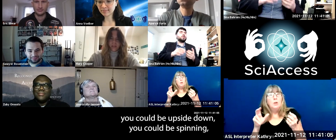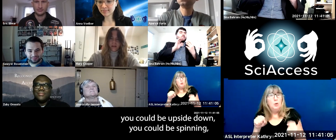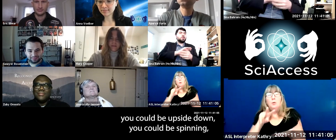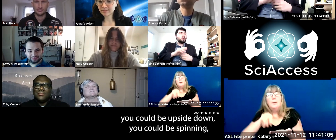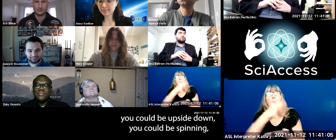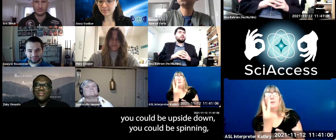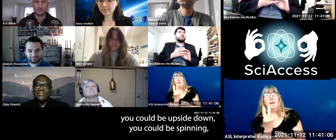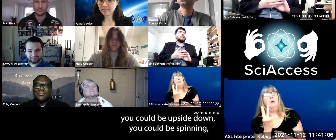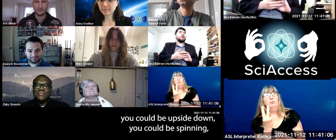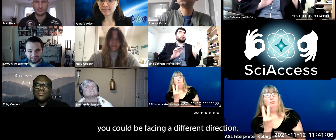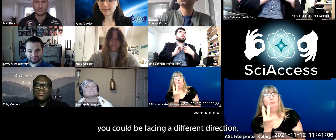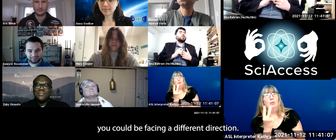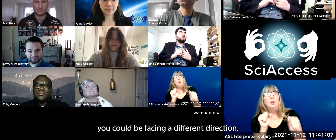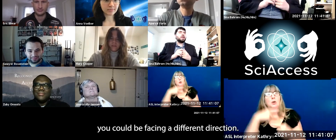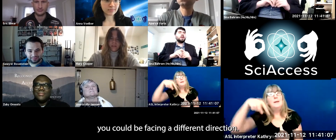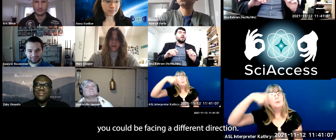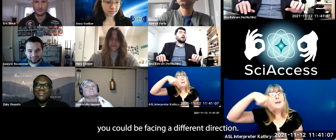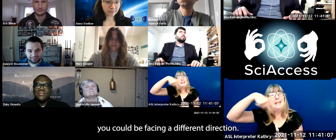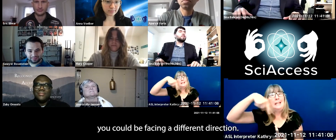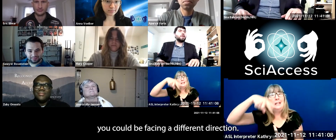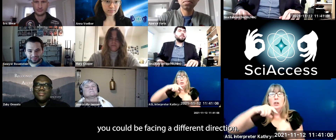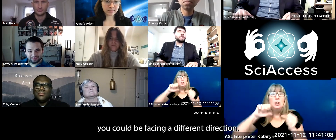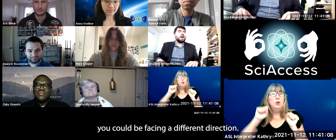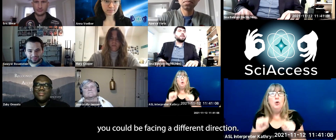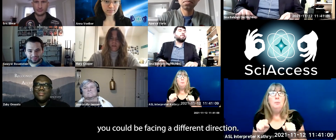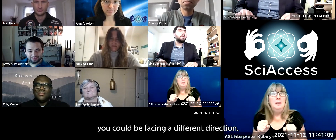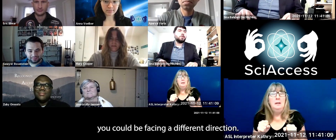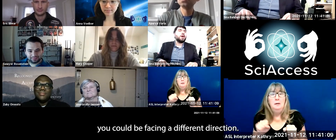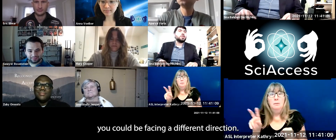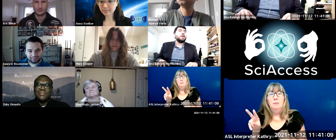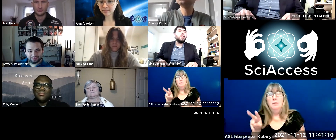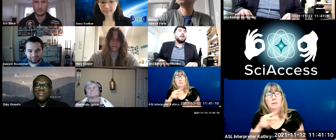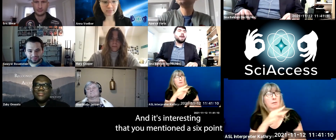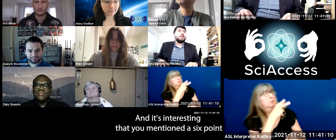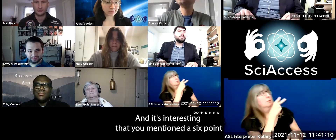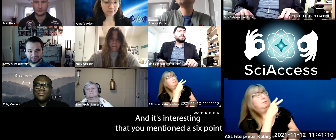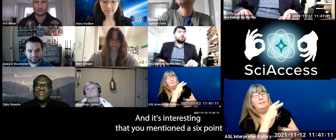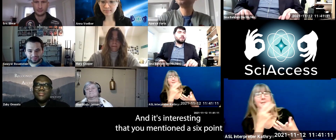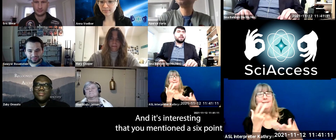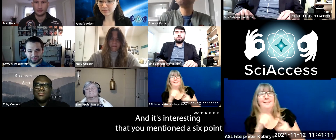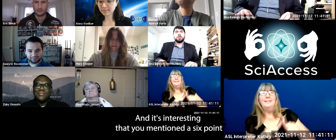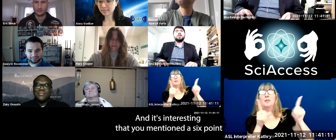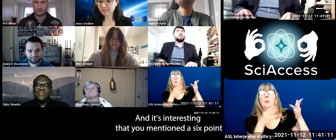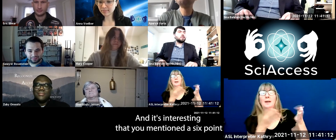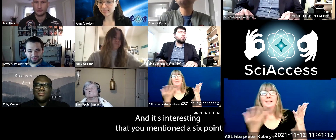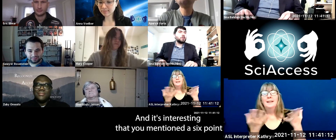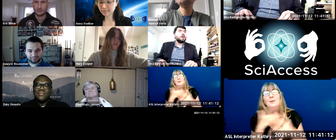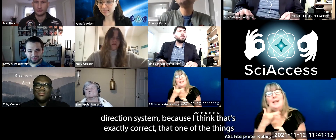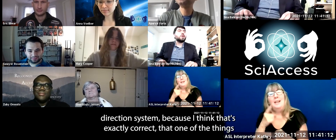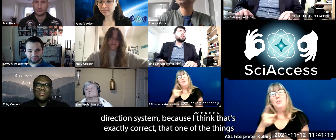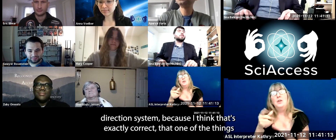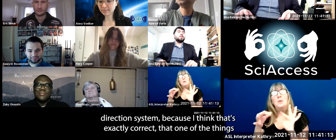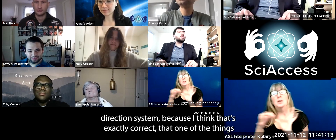down, you could be spinning, you could be facing a different direction. And it's interesting that you mentioned a